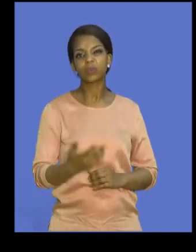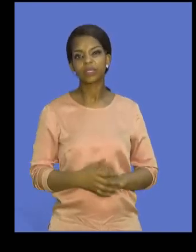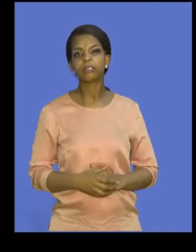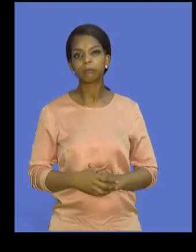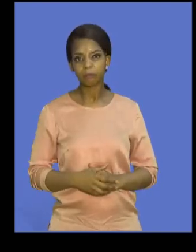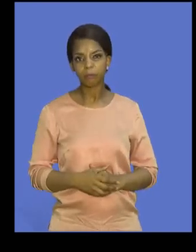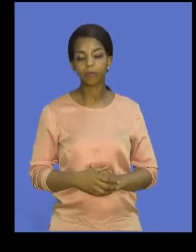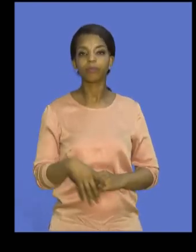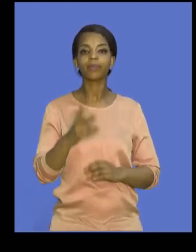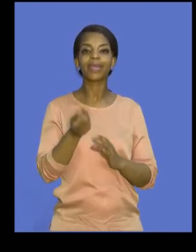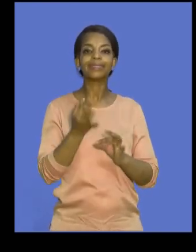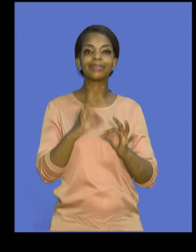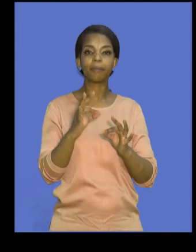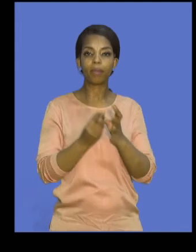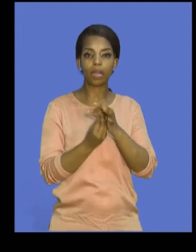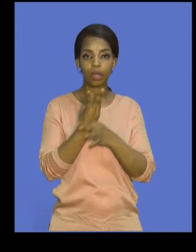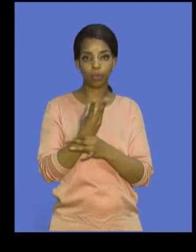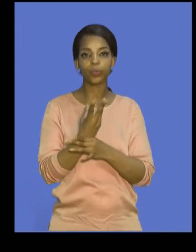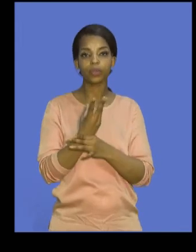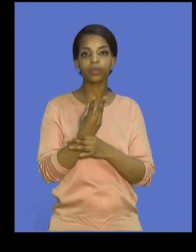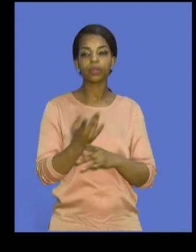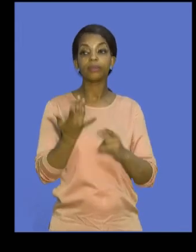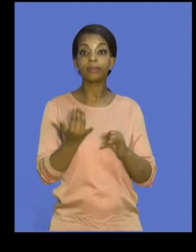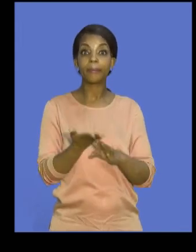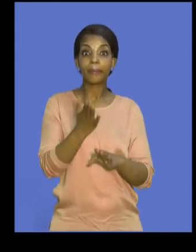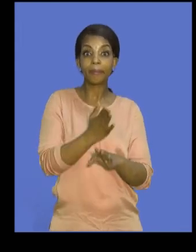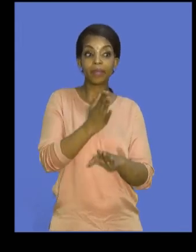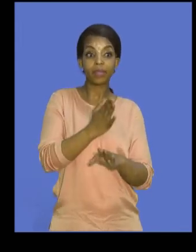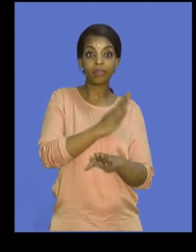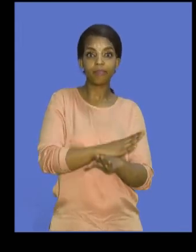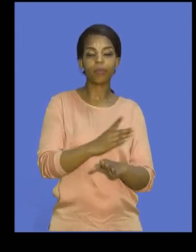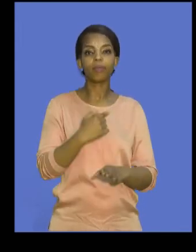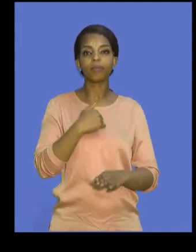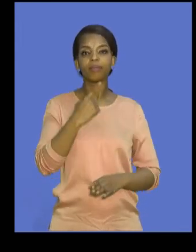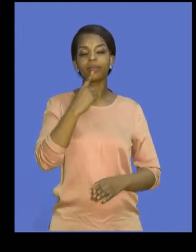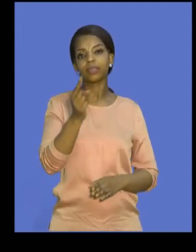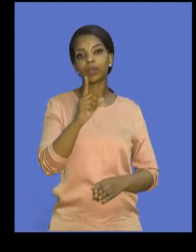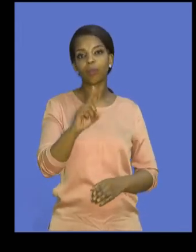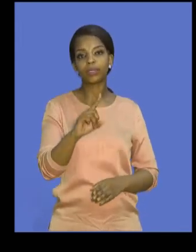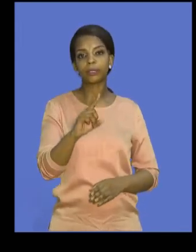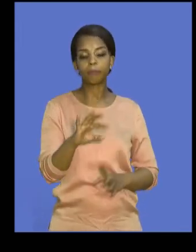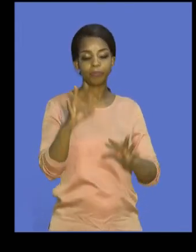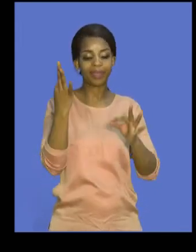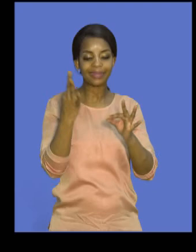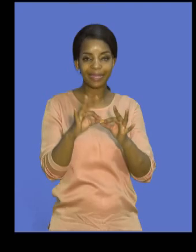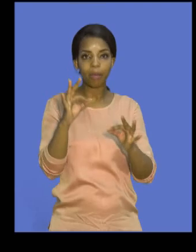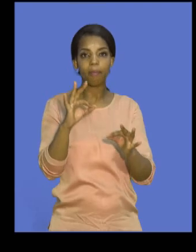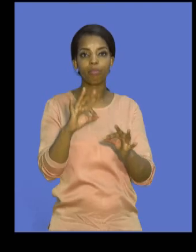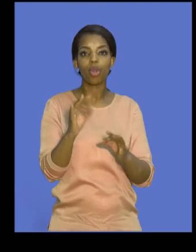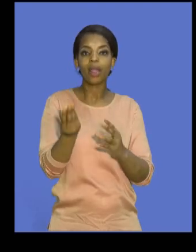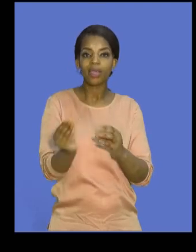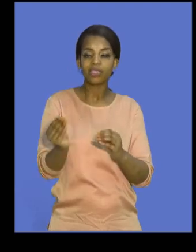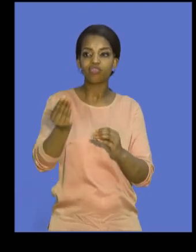So when I'm talking about simple interest, the simple interest will be given by the formula